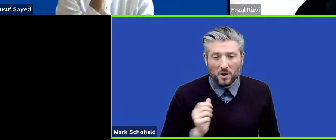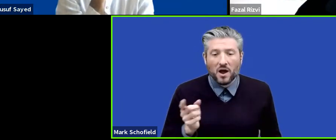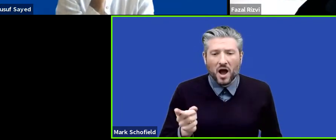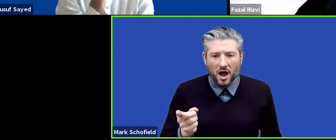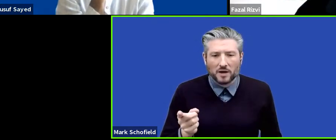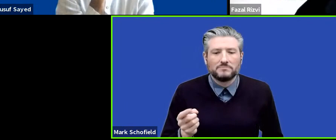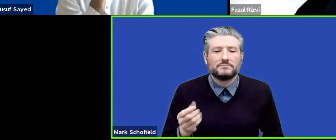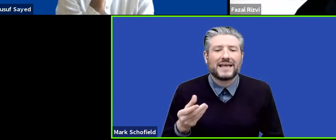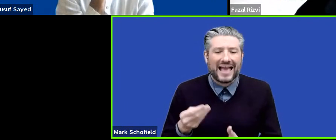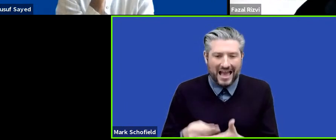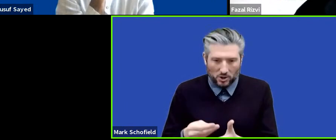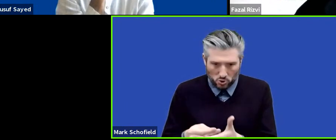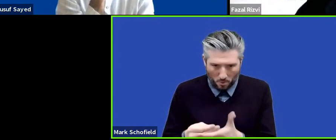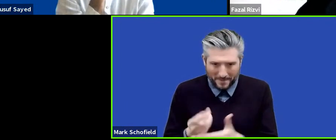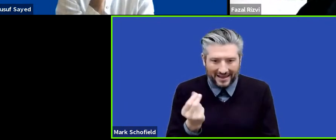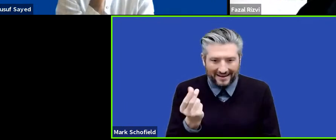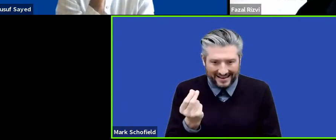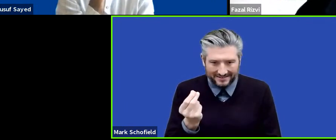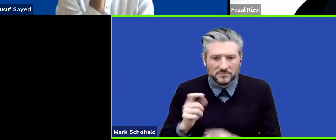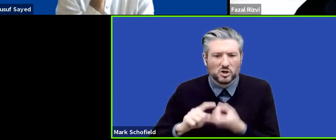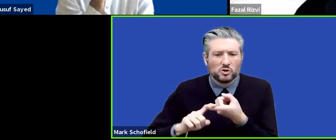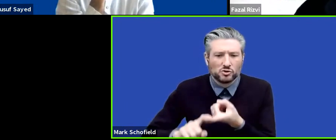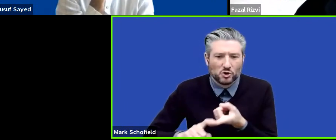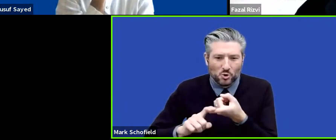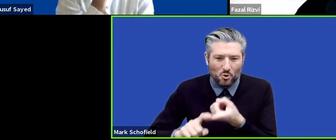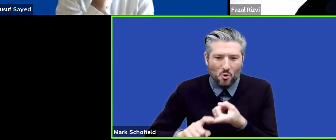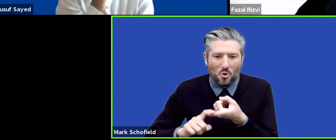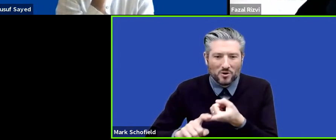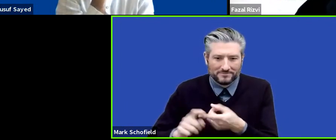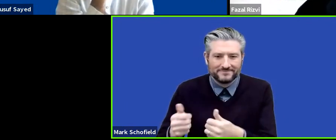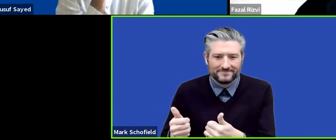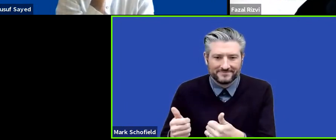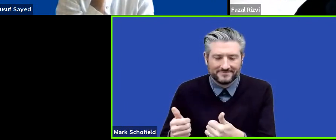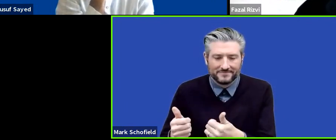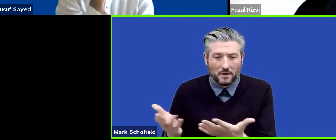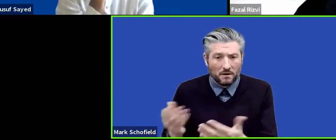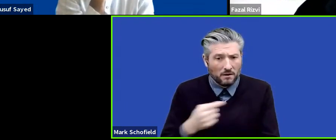those people who lived on the margins of society